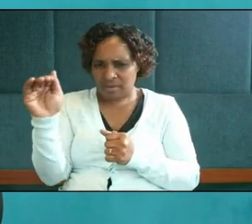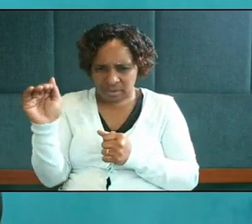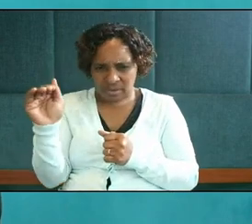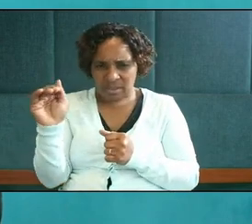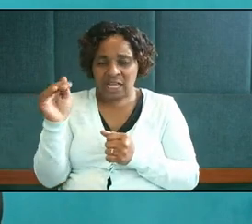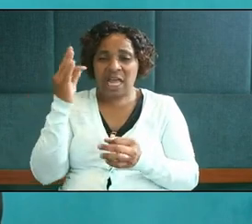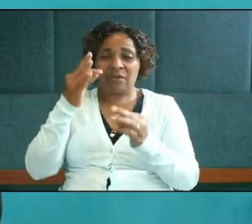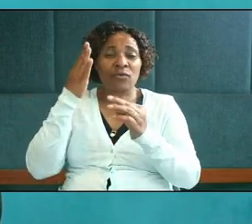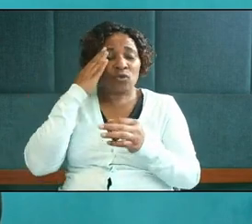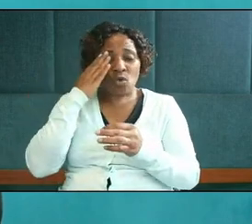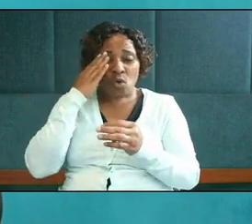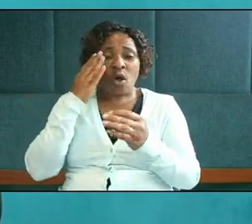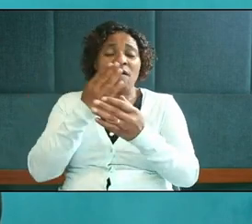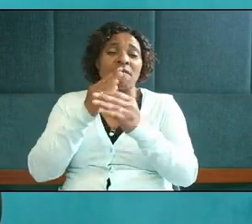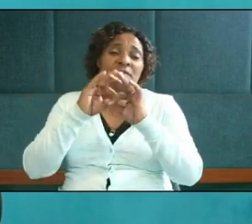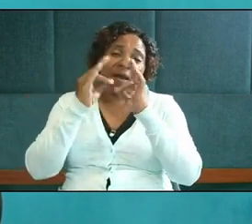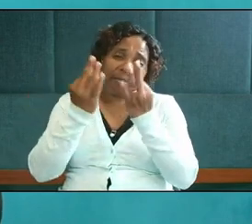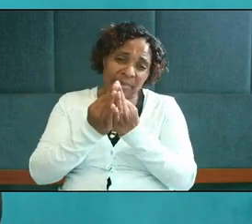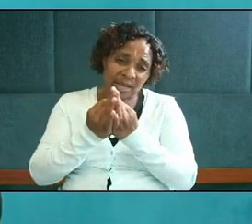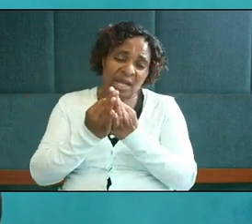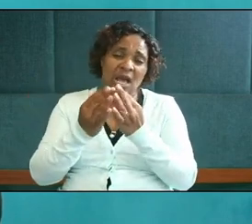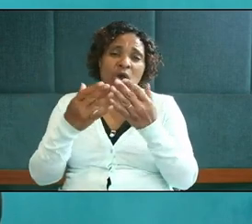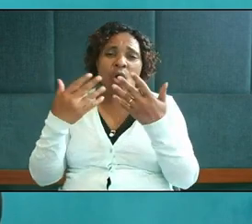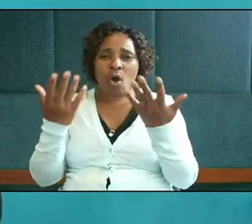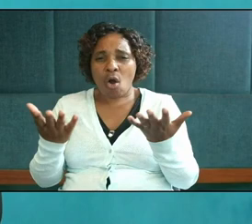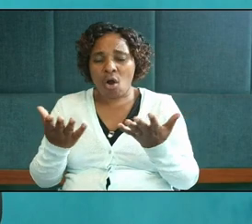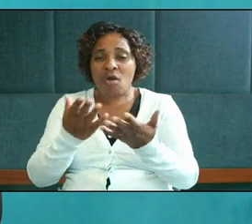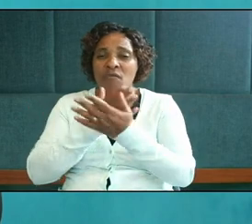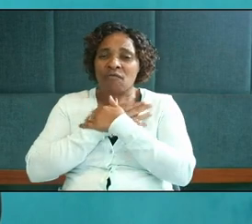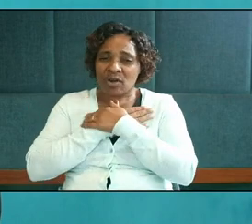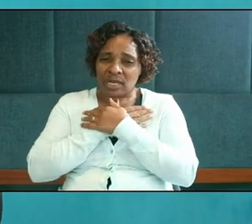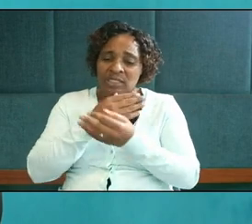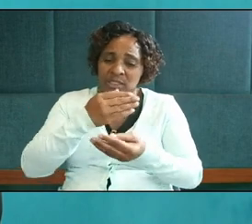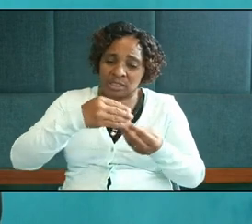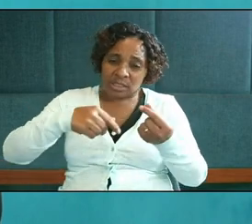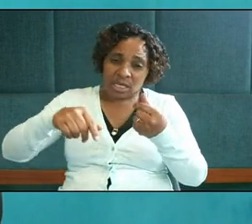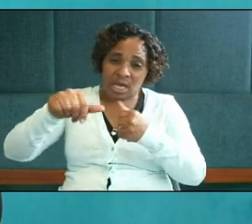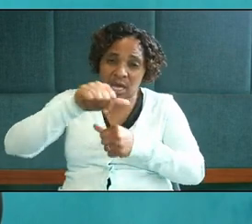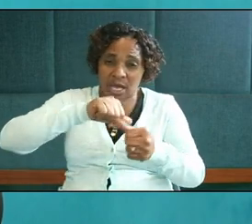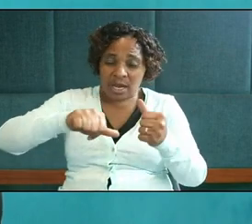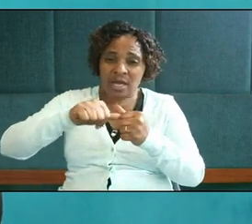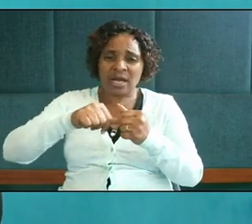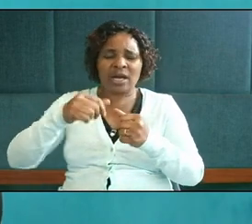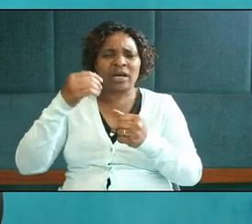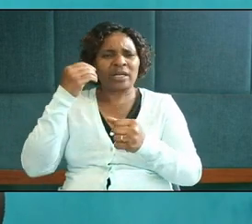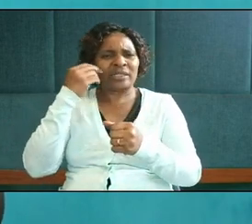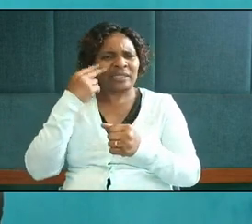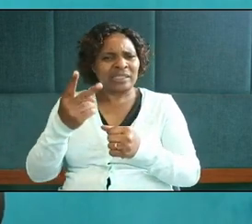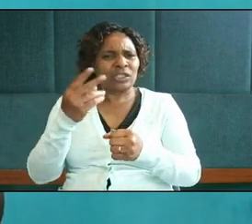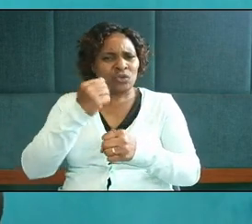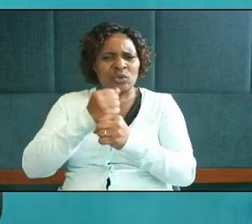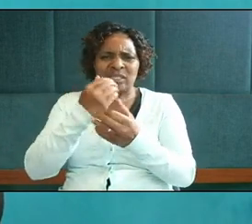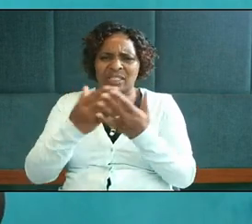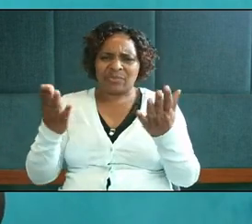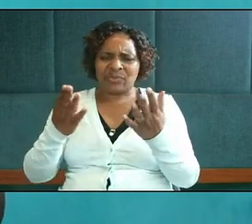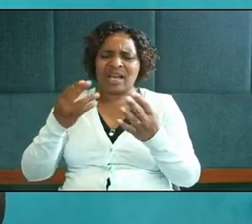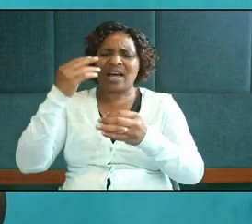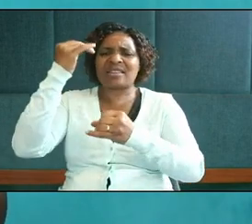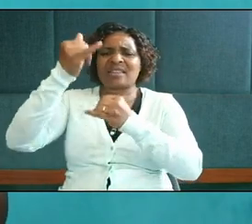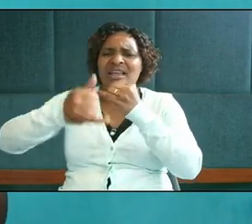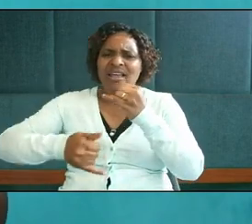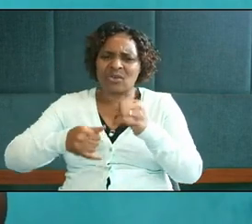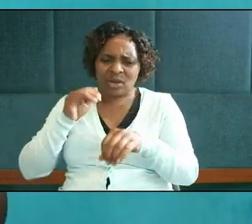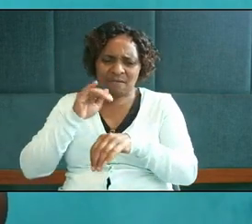friend circle who's going through this rebellious stage, or you see them doing something that you know will eventually hurt